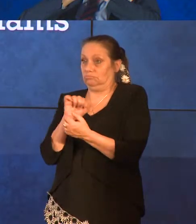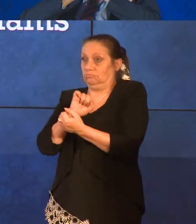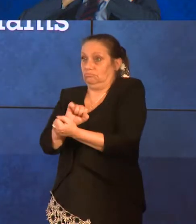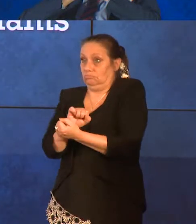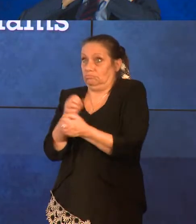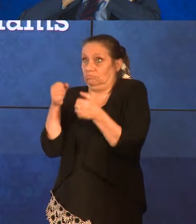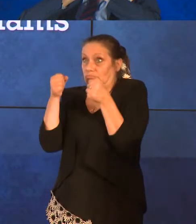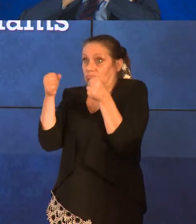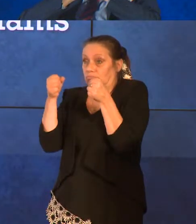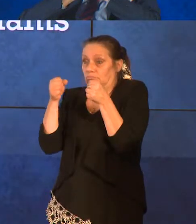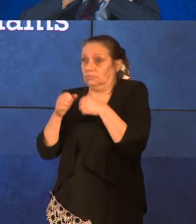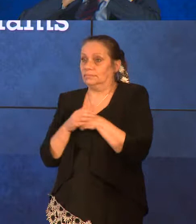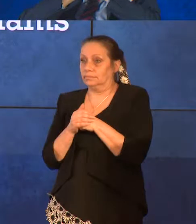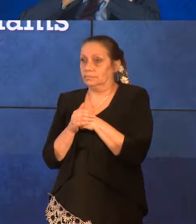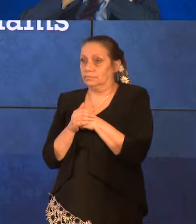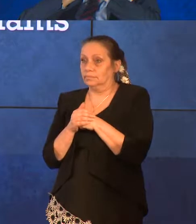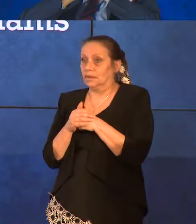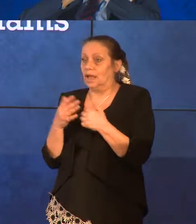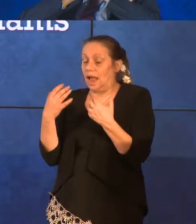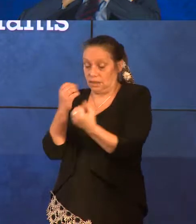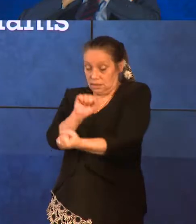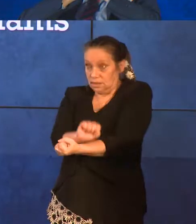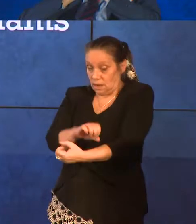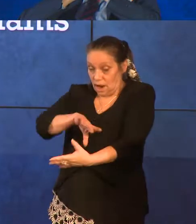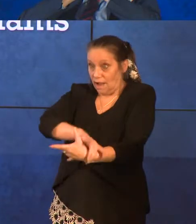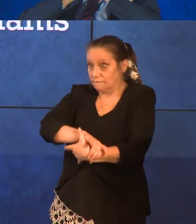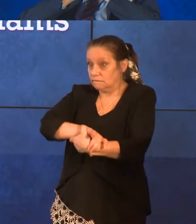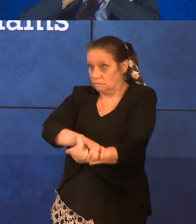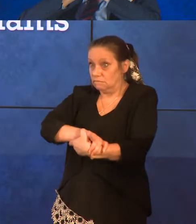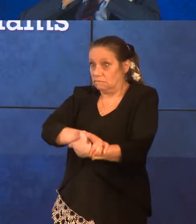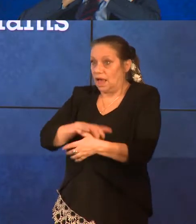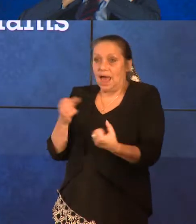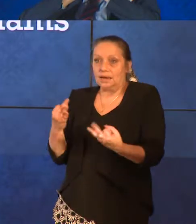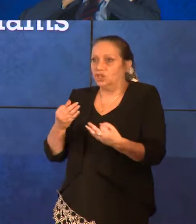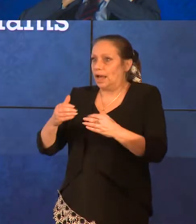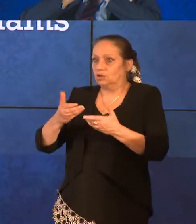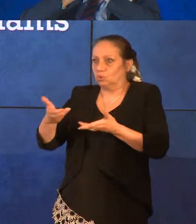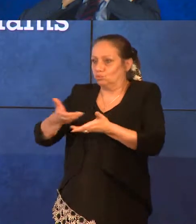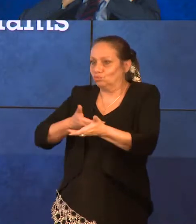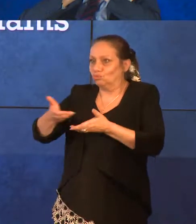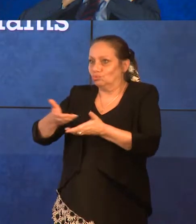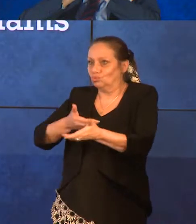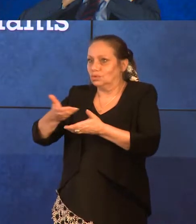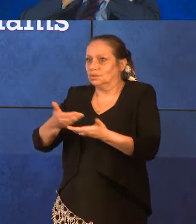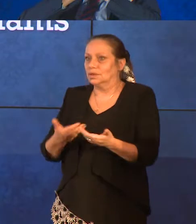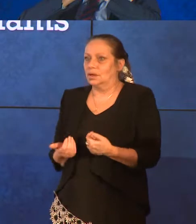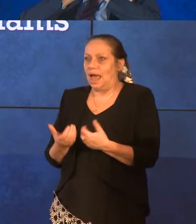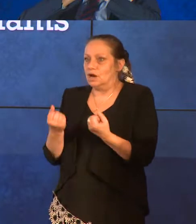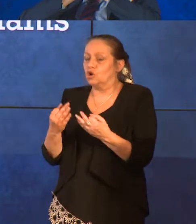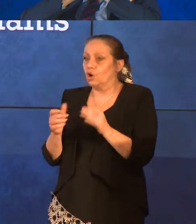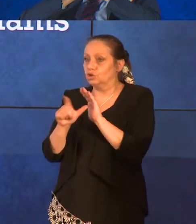was cuffed and had really limited interaction and time